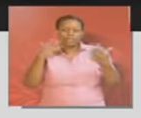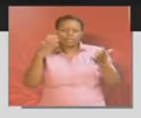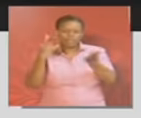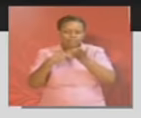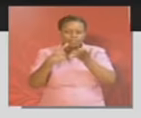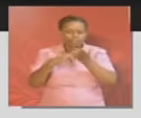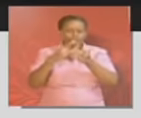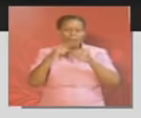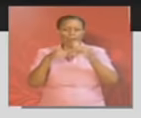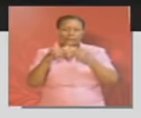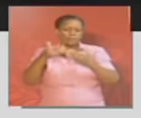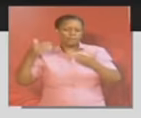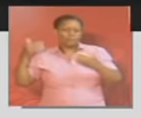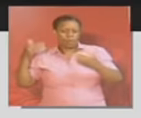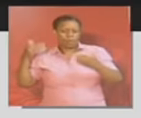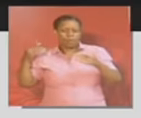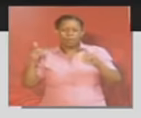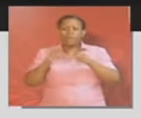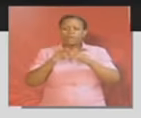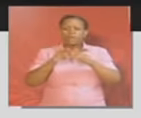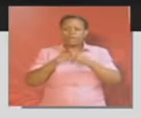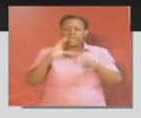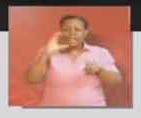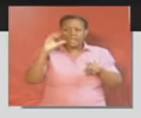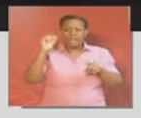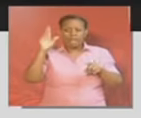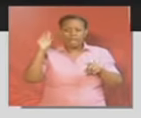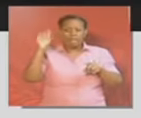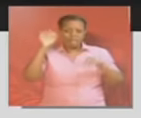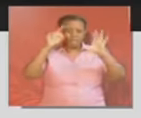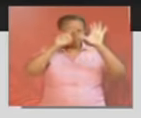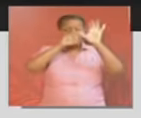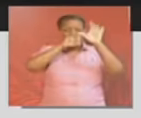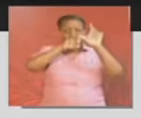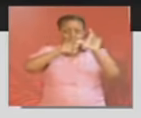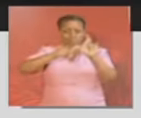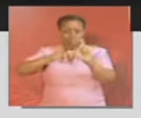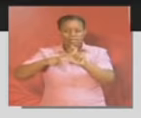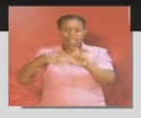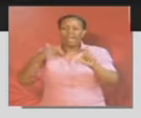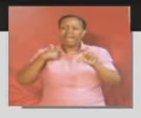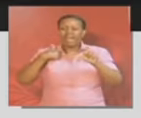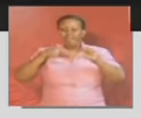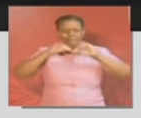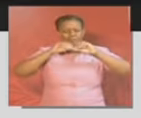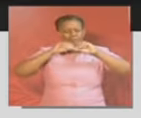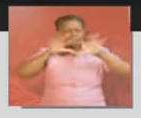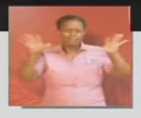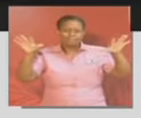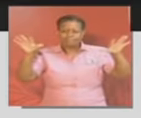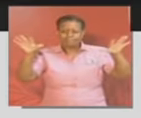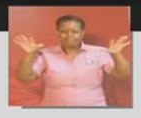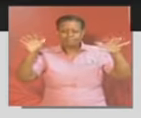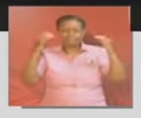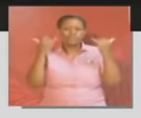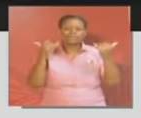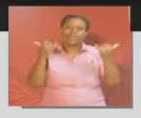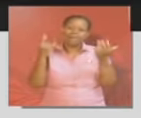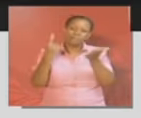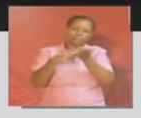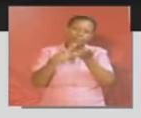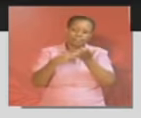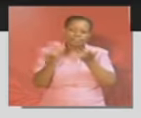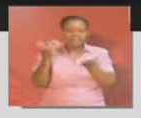circles. Next slide. We know that when we go out to interact, we go to work, we come back home, we